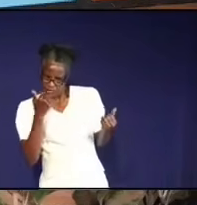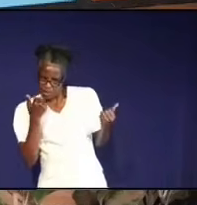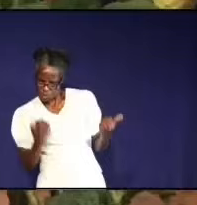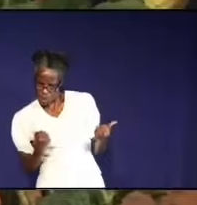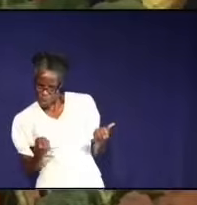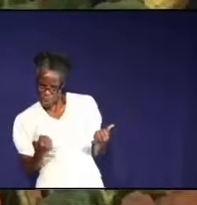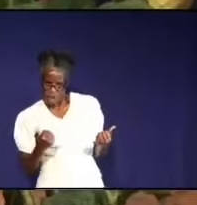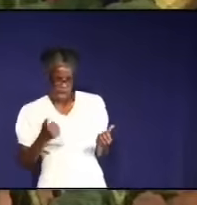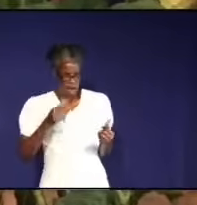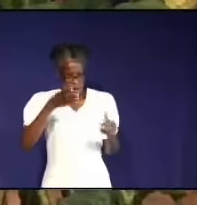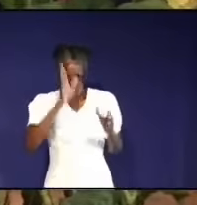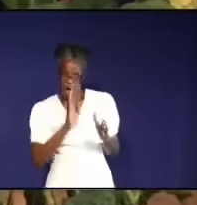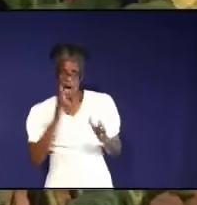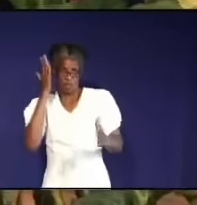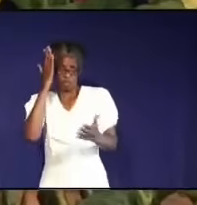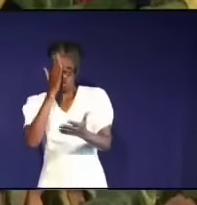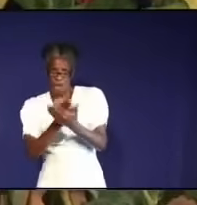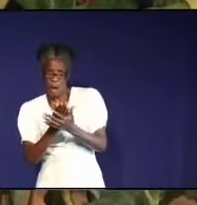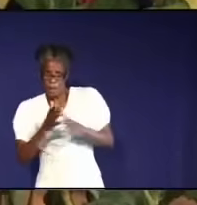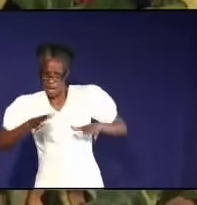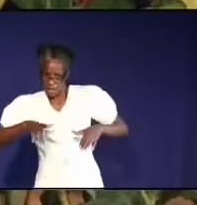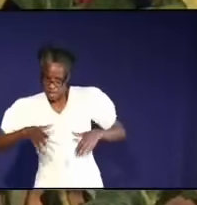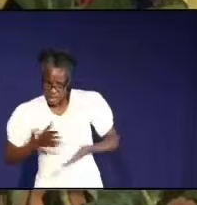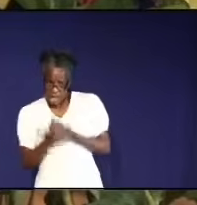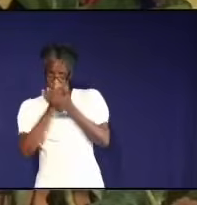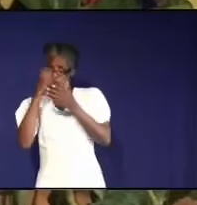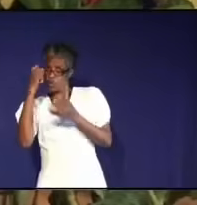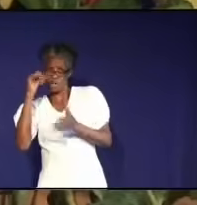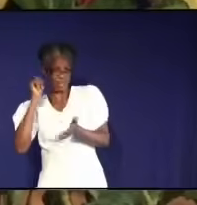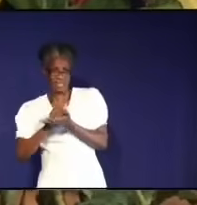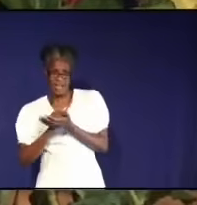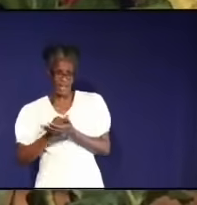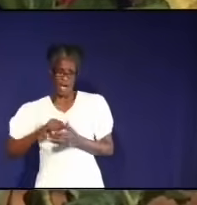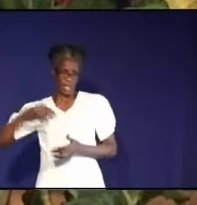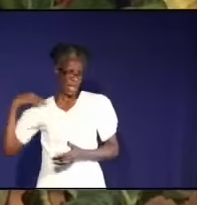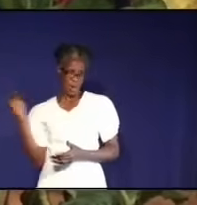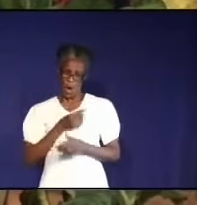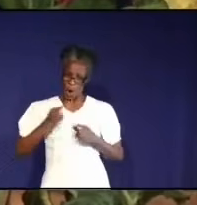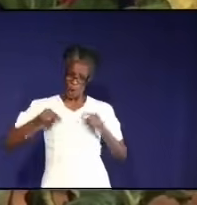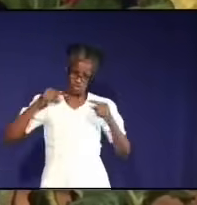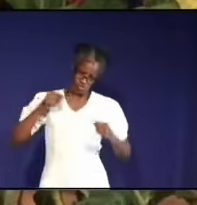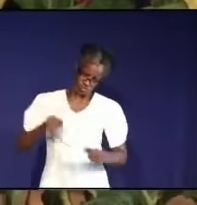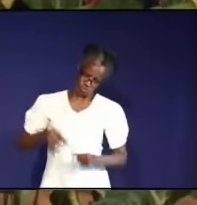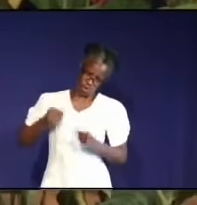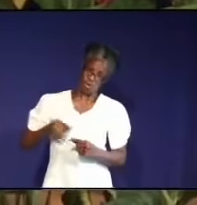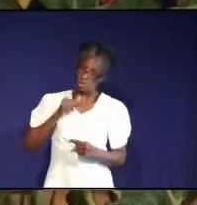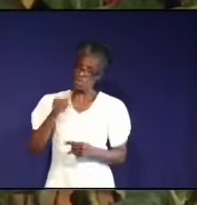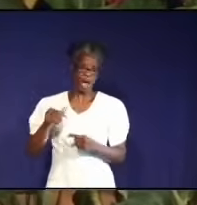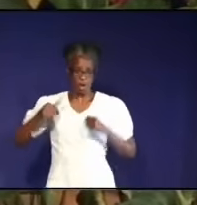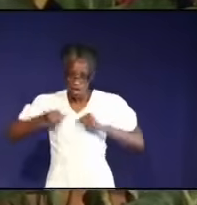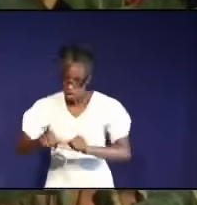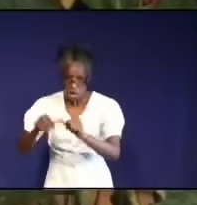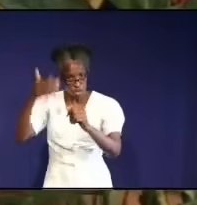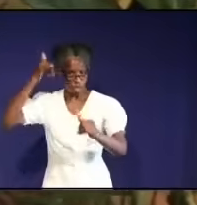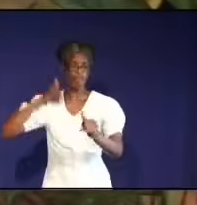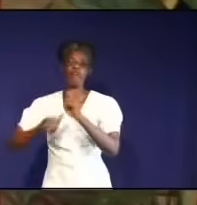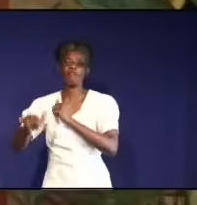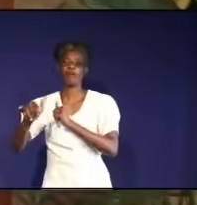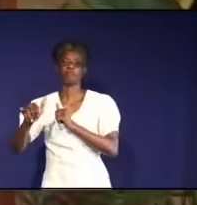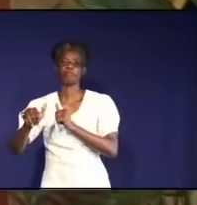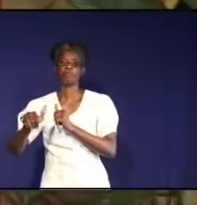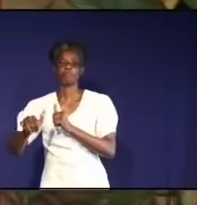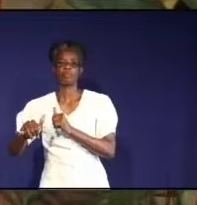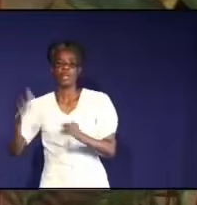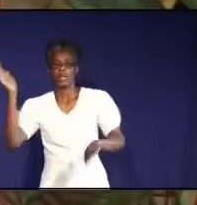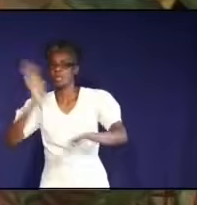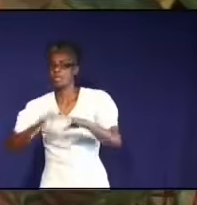us understand that the pain won't last forever. I'm just warming myself up. Are you listening to me? So that it is called